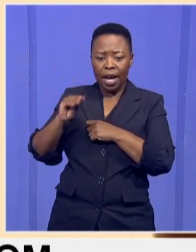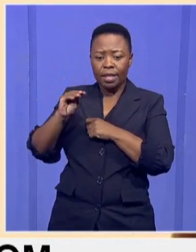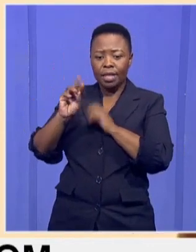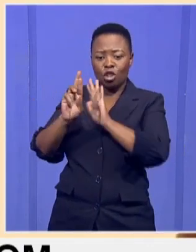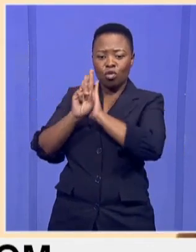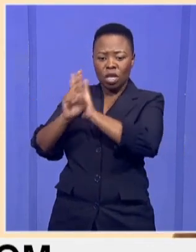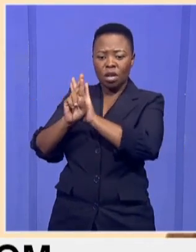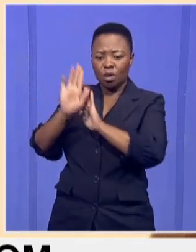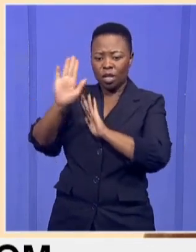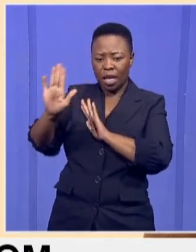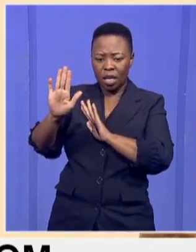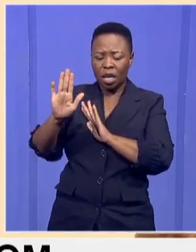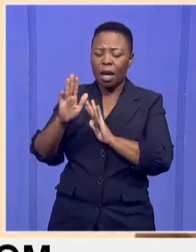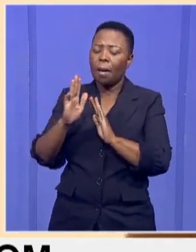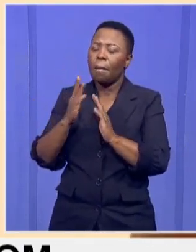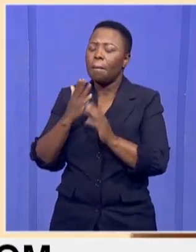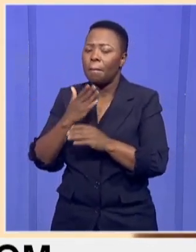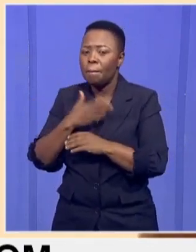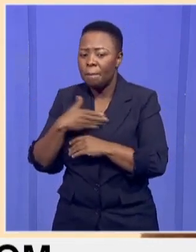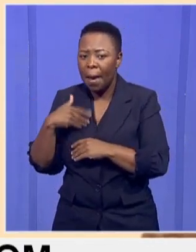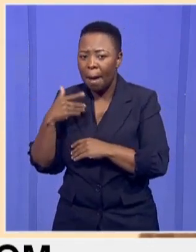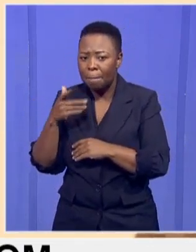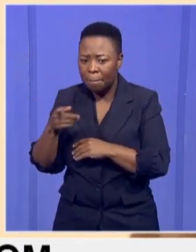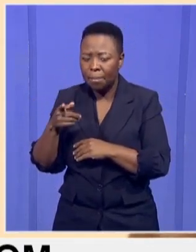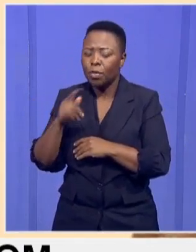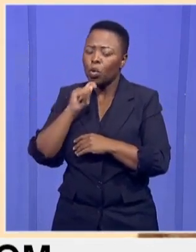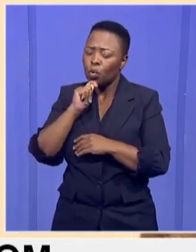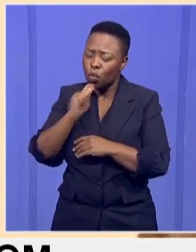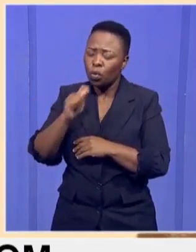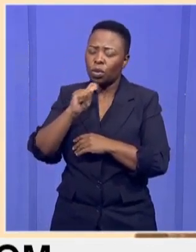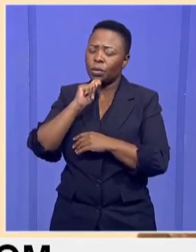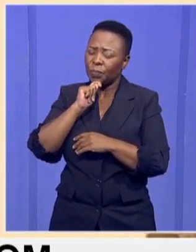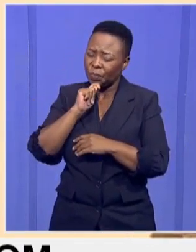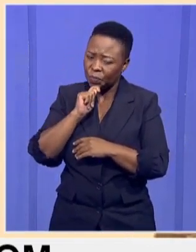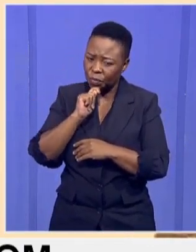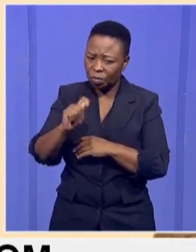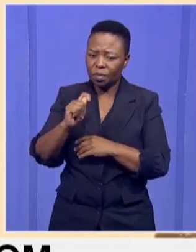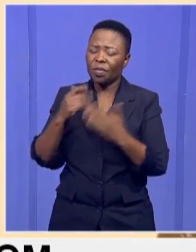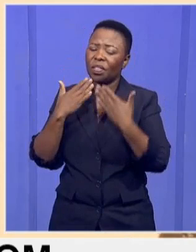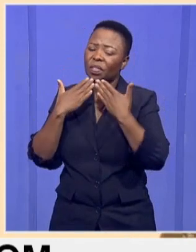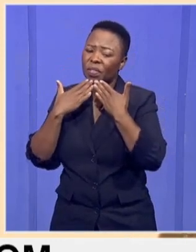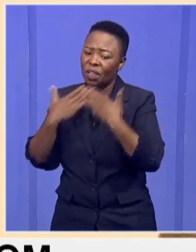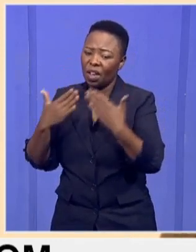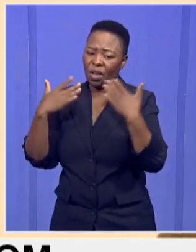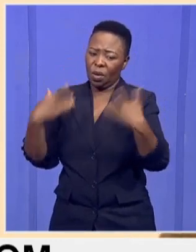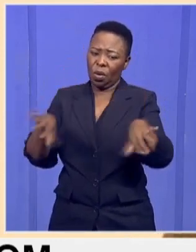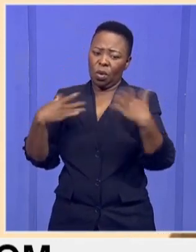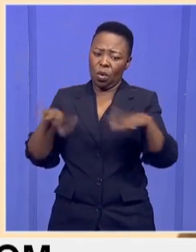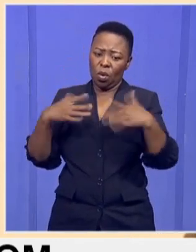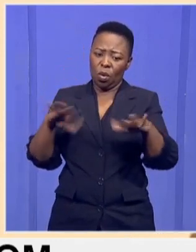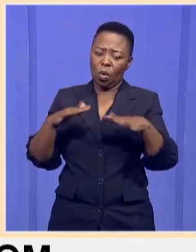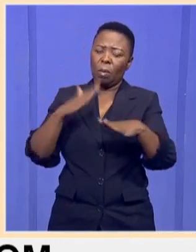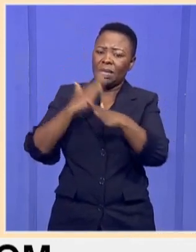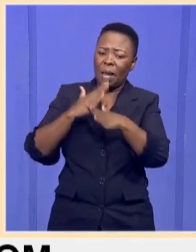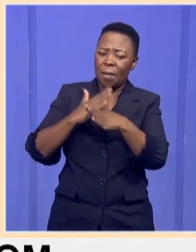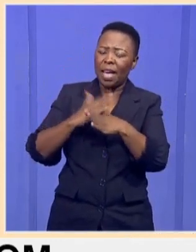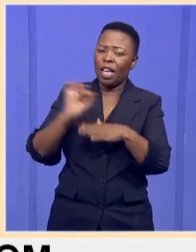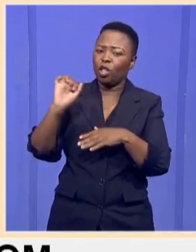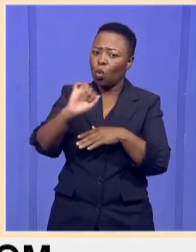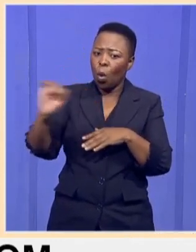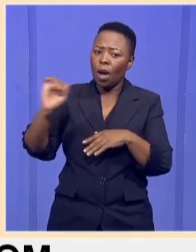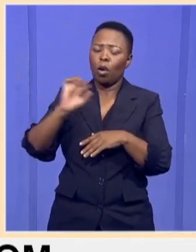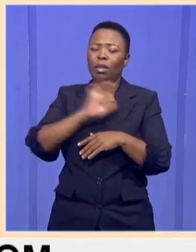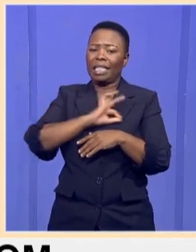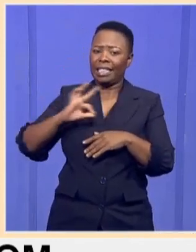we really thank you for all the effort that you and your staff made to ensure that we were able